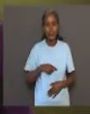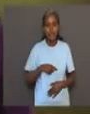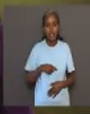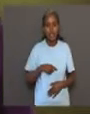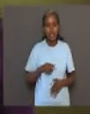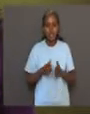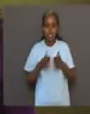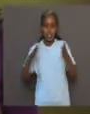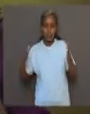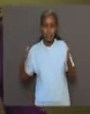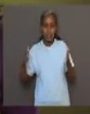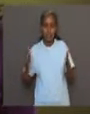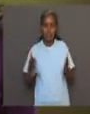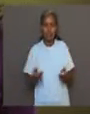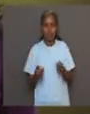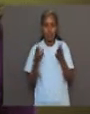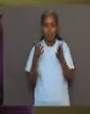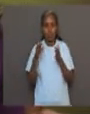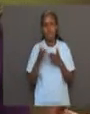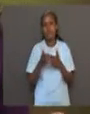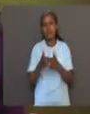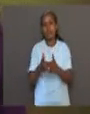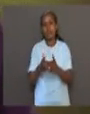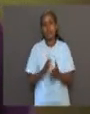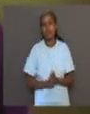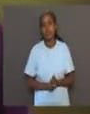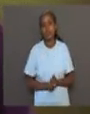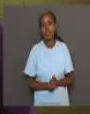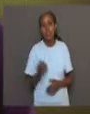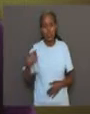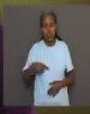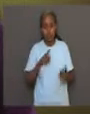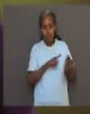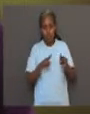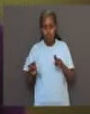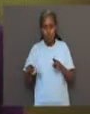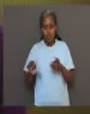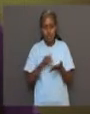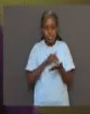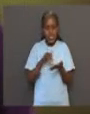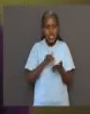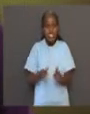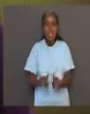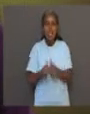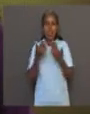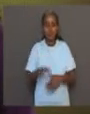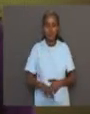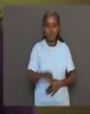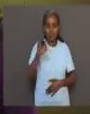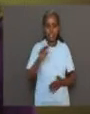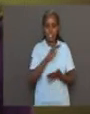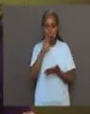to expand on those principles. We will also be studying how to find